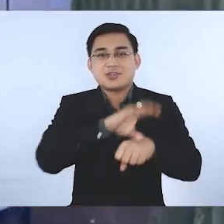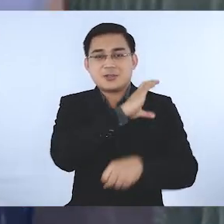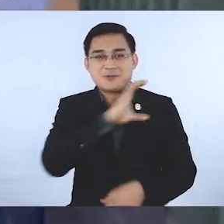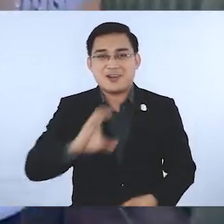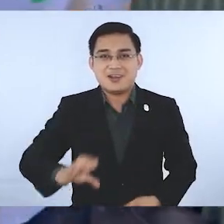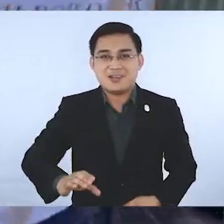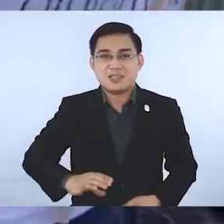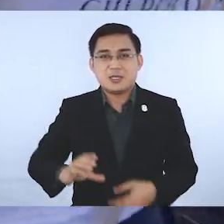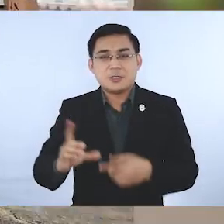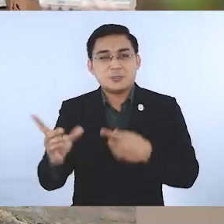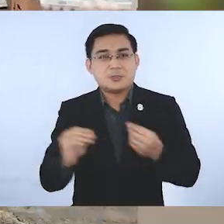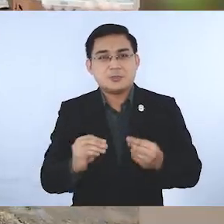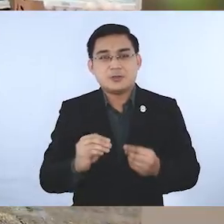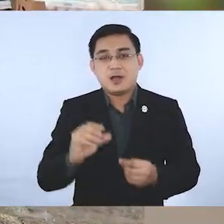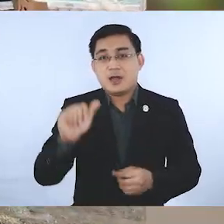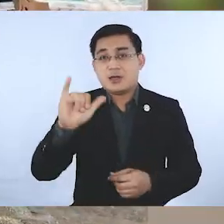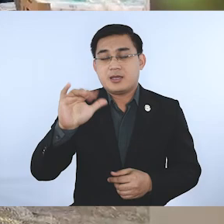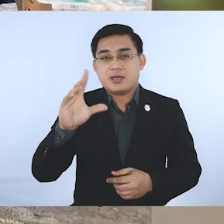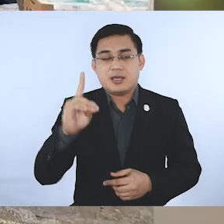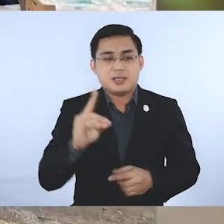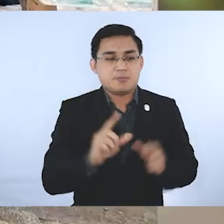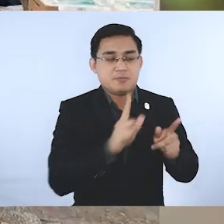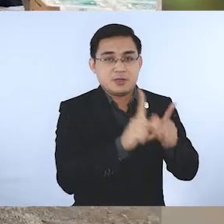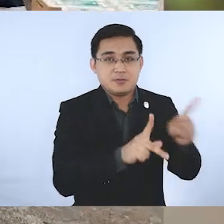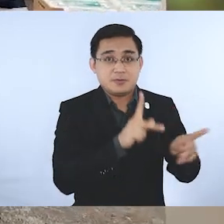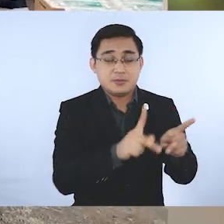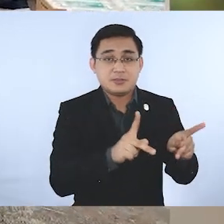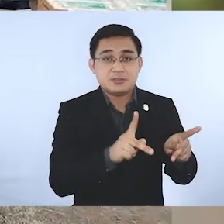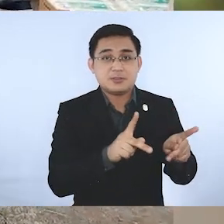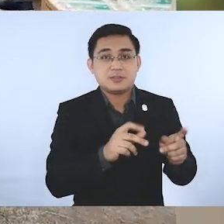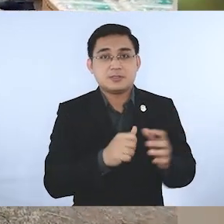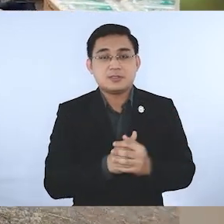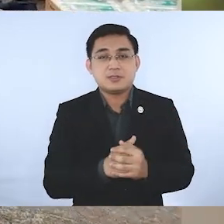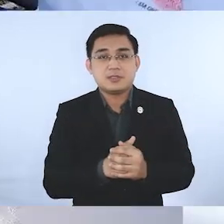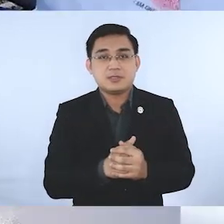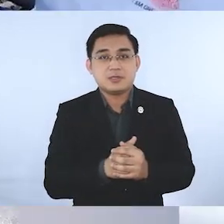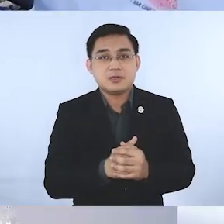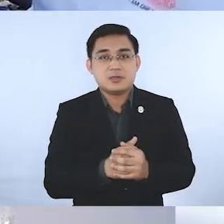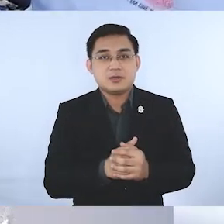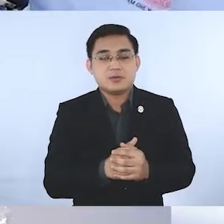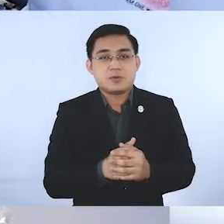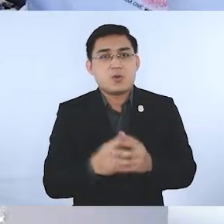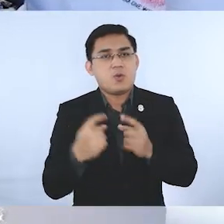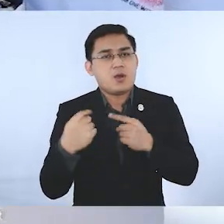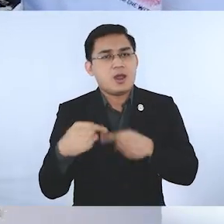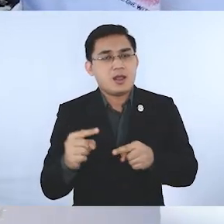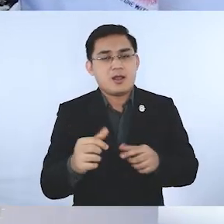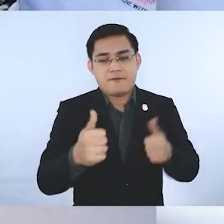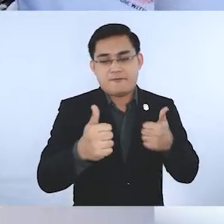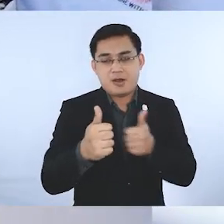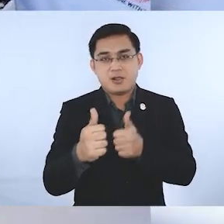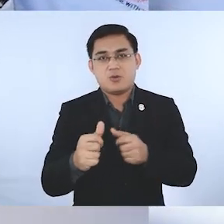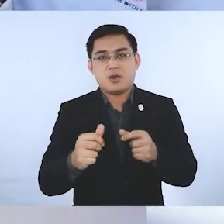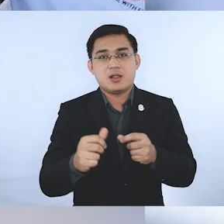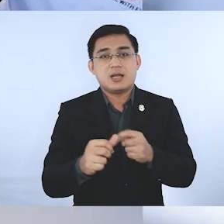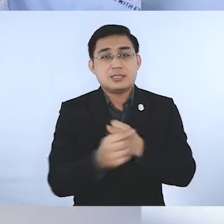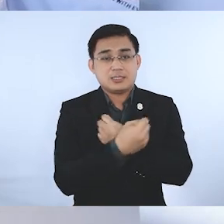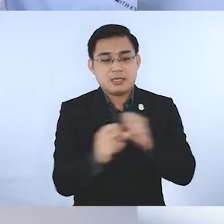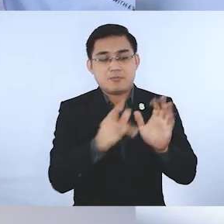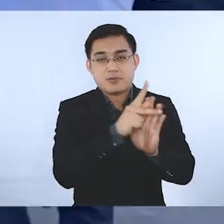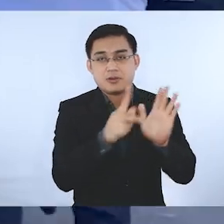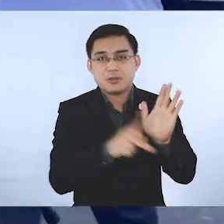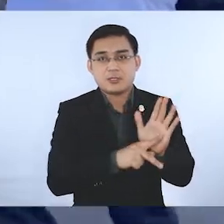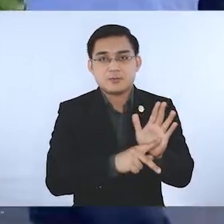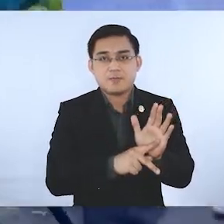of the Church of Christ held an Aid to Humanity activity for their community. While maintaining and following safety